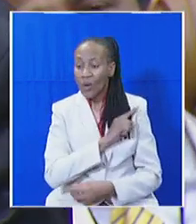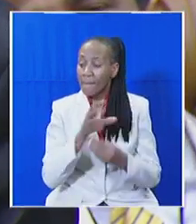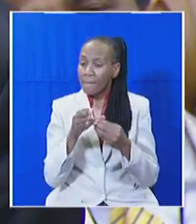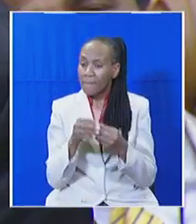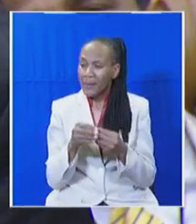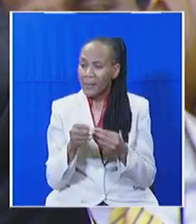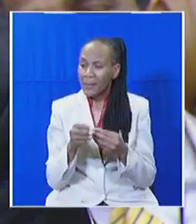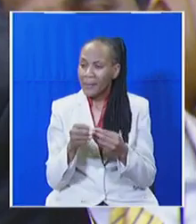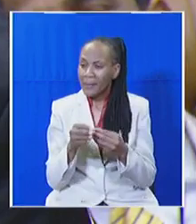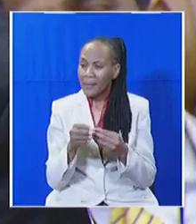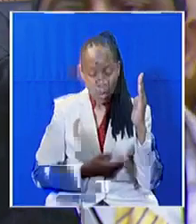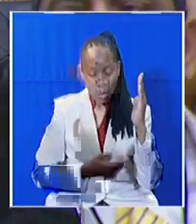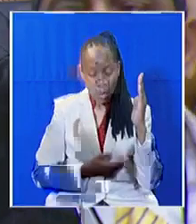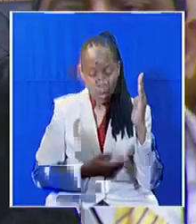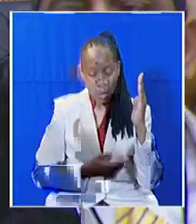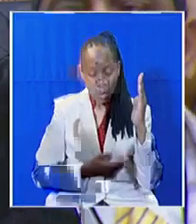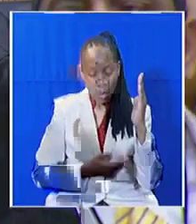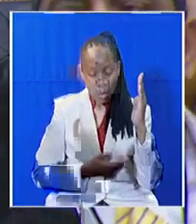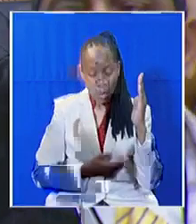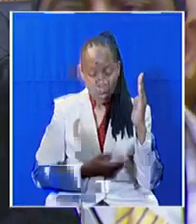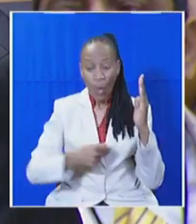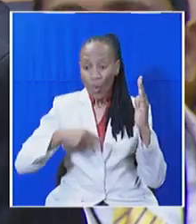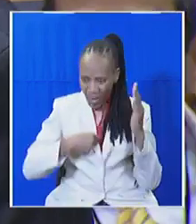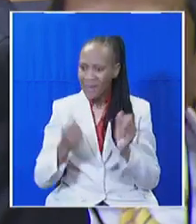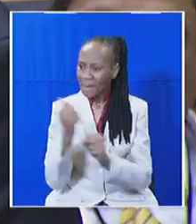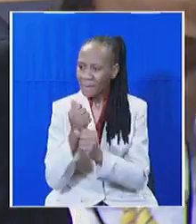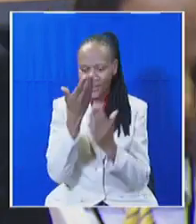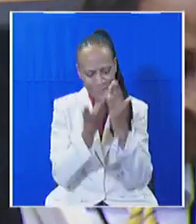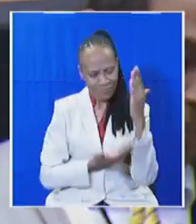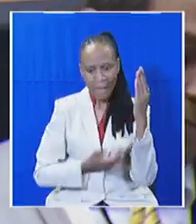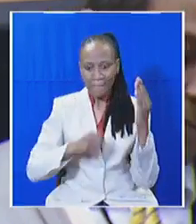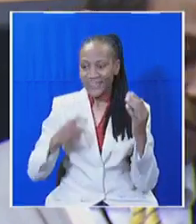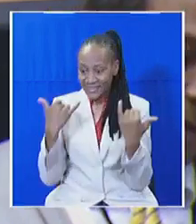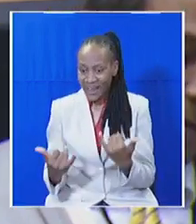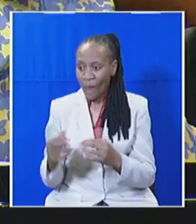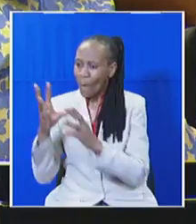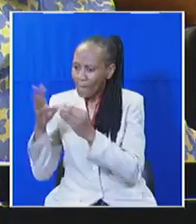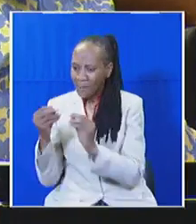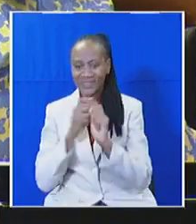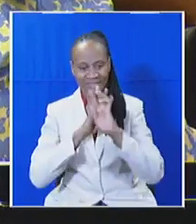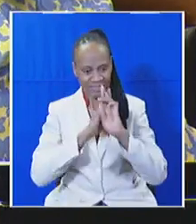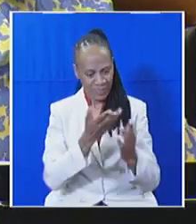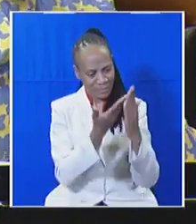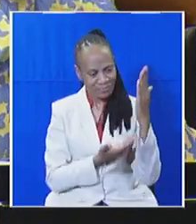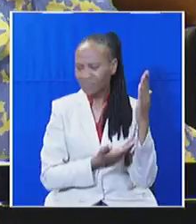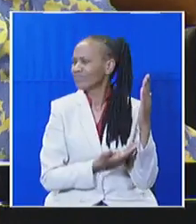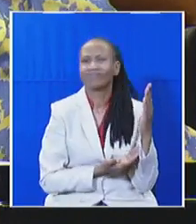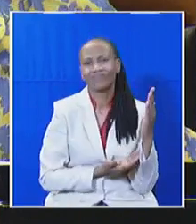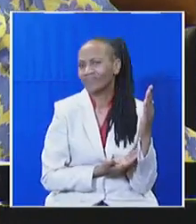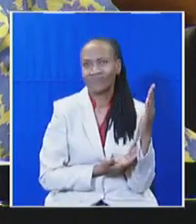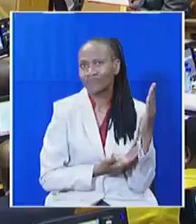not respect the very rules that we've drawn up for ourselves. That's the point I wanted to make, Honorable Speaker. Thank you, Honorable Singh.